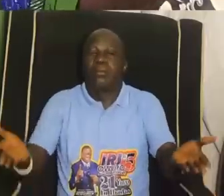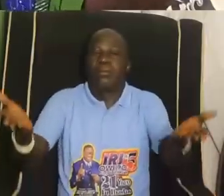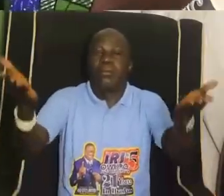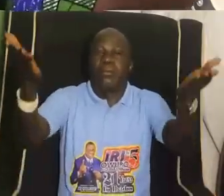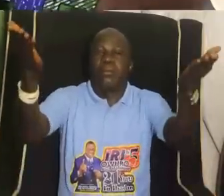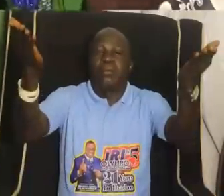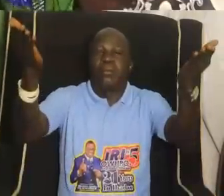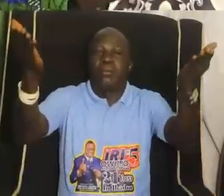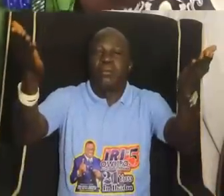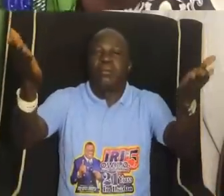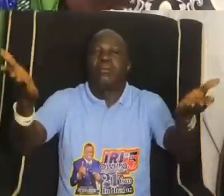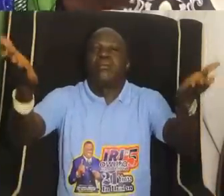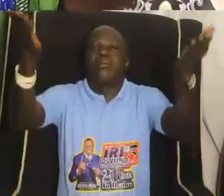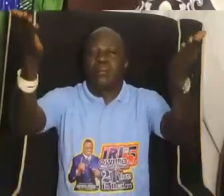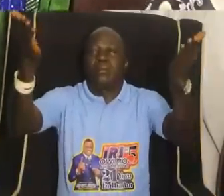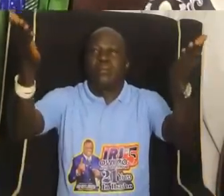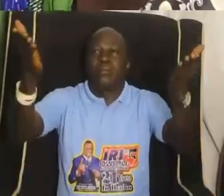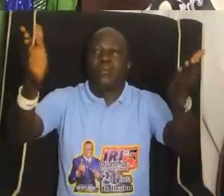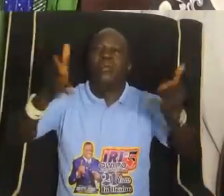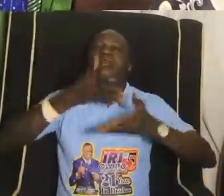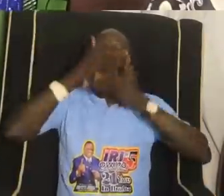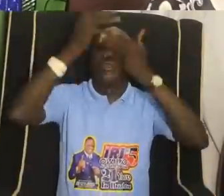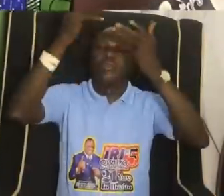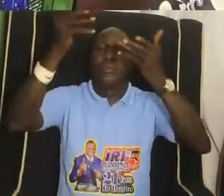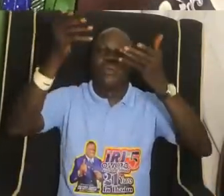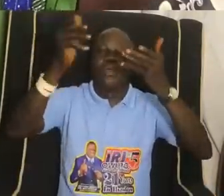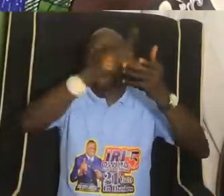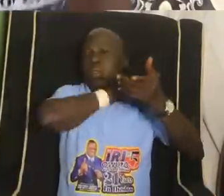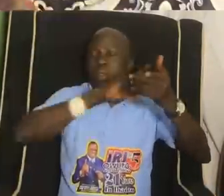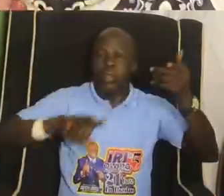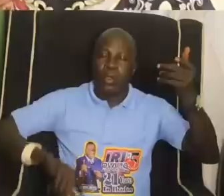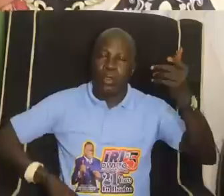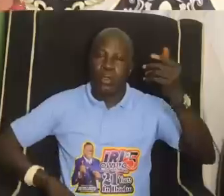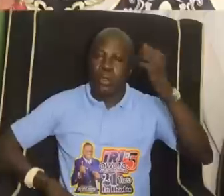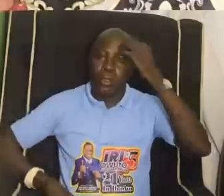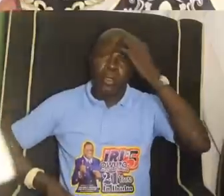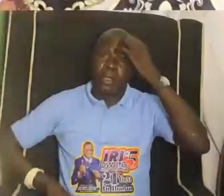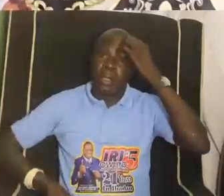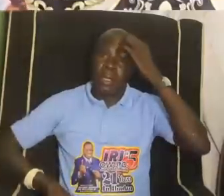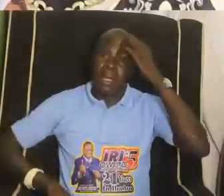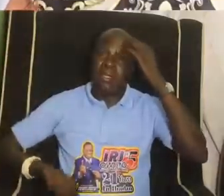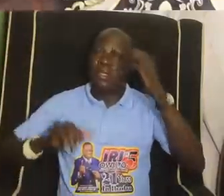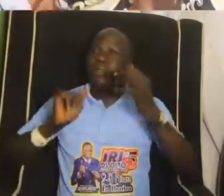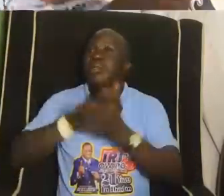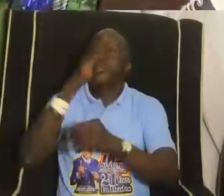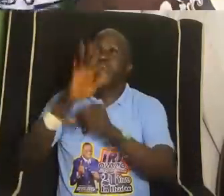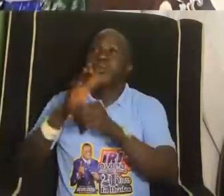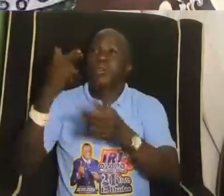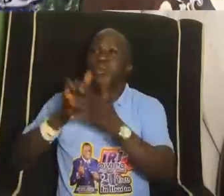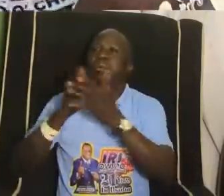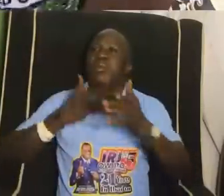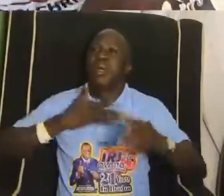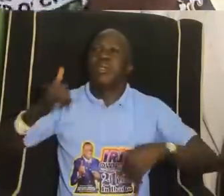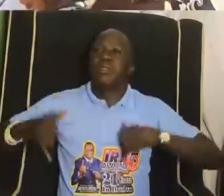Lift up your hands. Where were soaking? Lift up your hands. E you will shout. Oluwa. Lord. Yomi. My determination of joy.